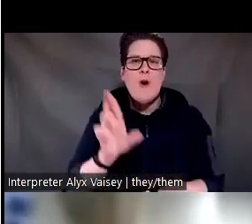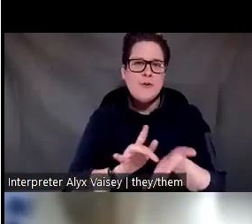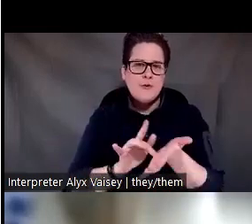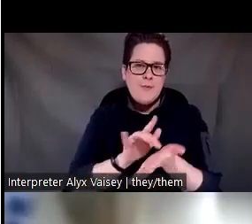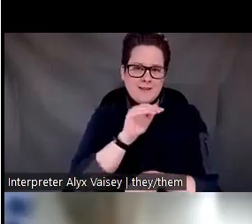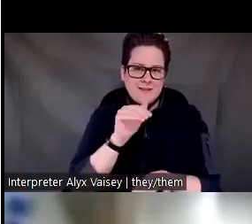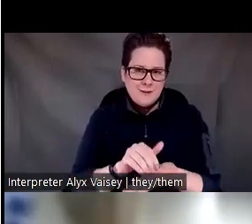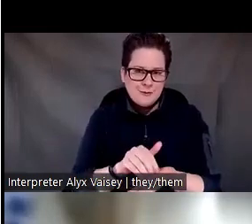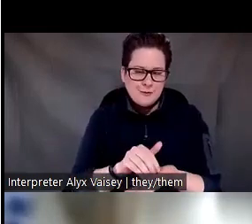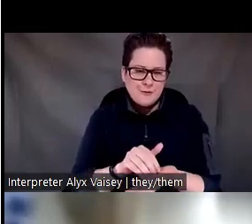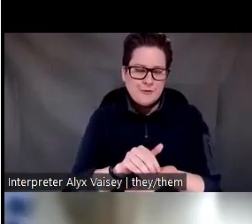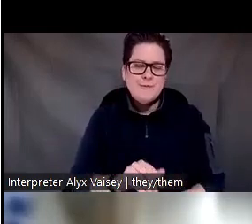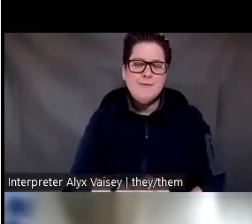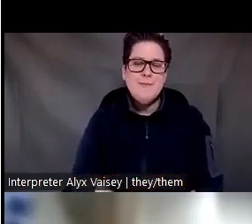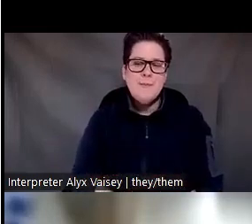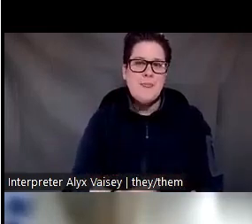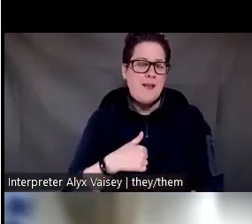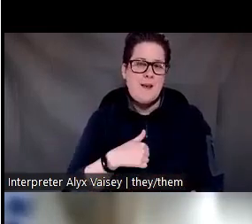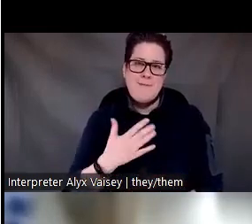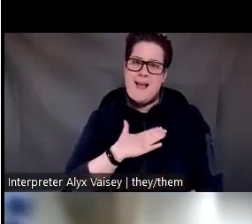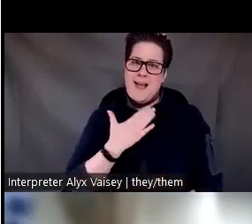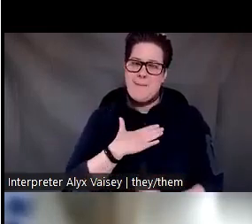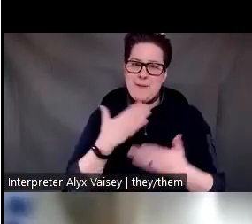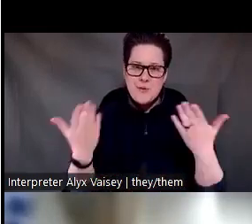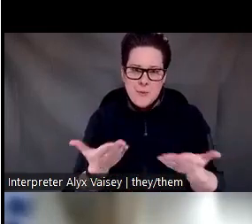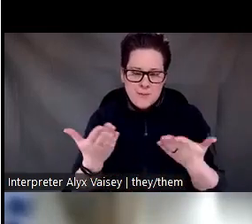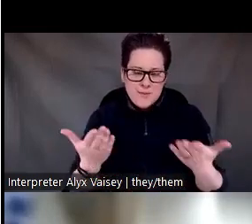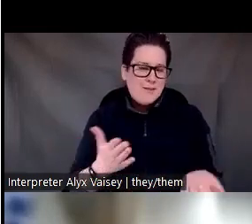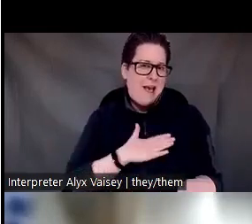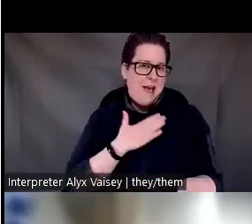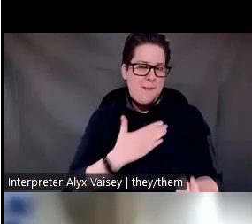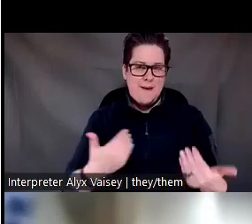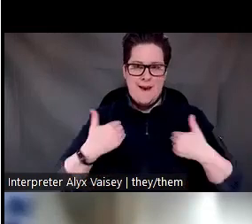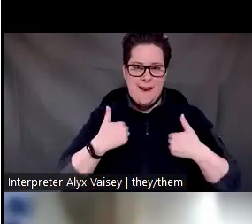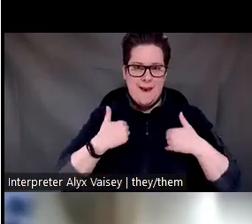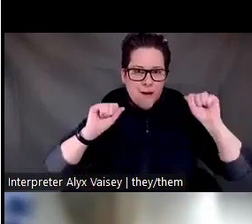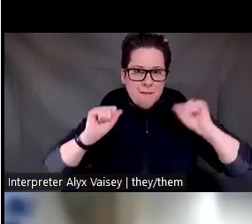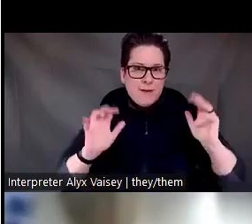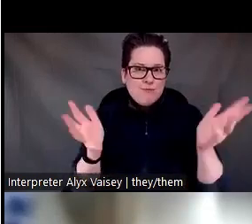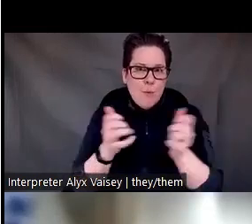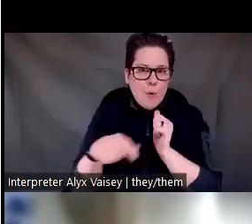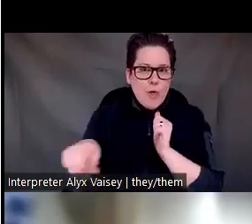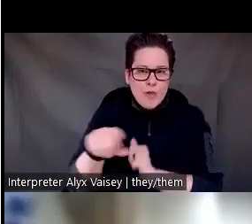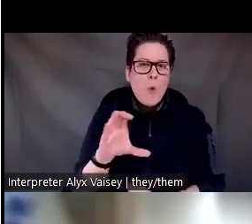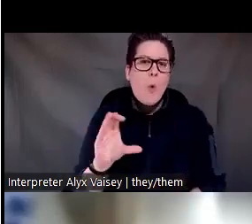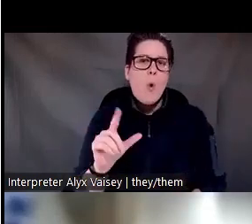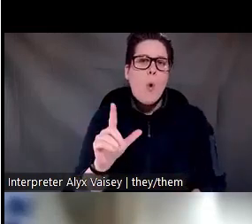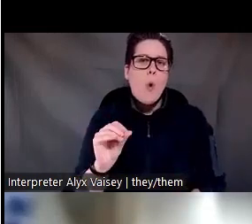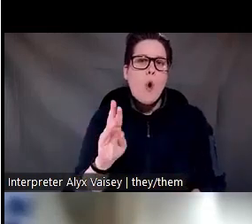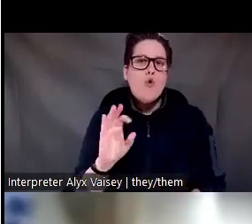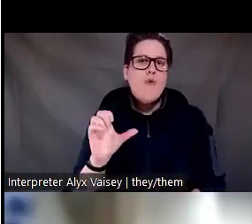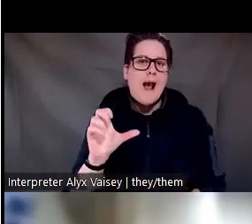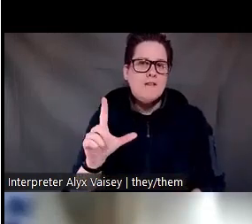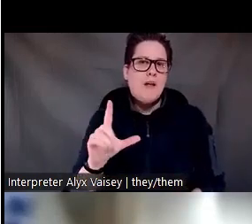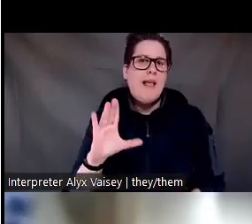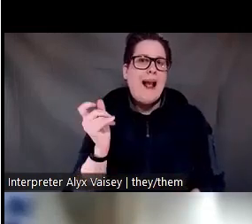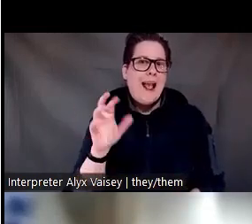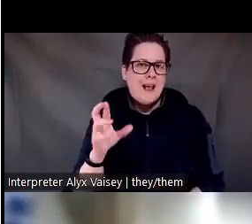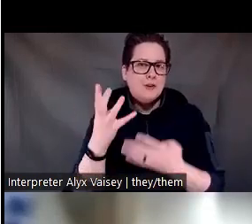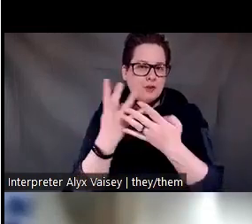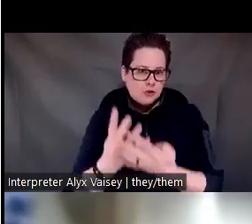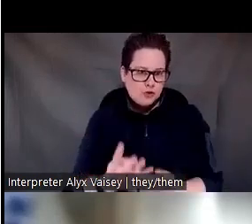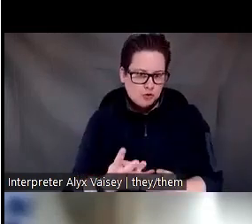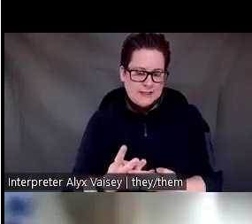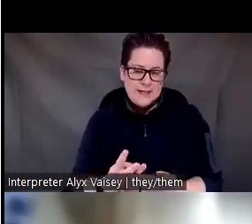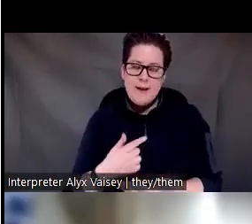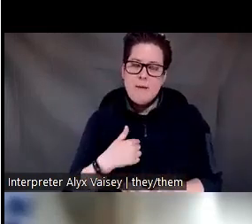Center. I'm very happy to be here and have this opportunity to talk with you about colorectal cancer screening. I'm truly